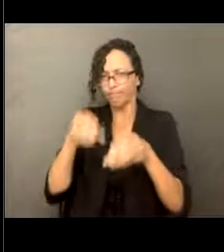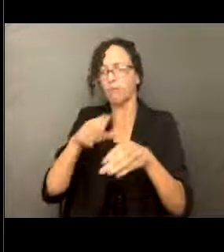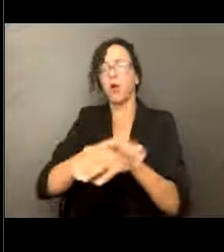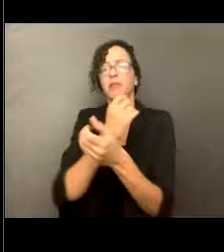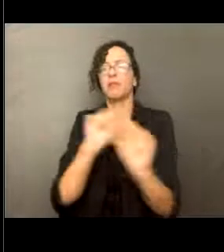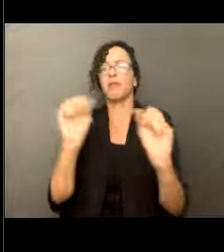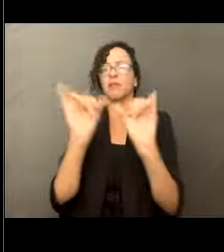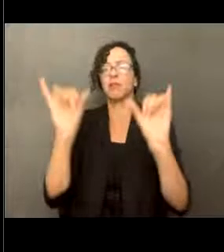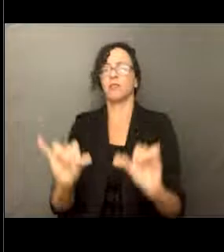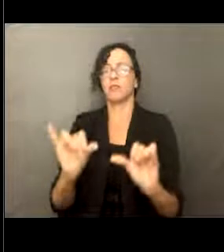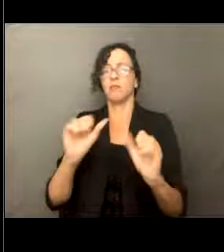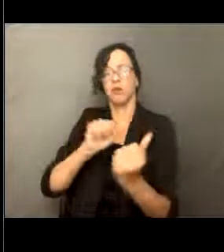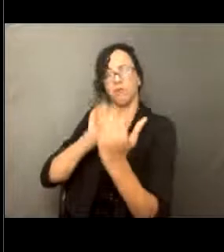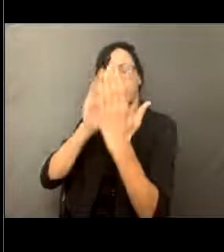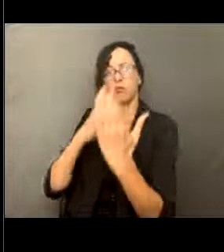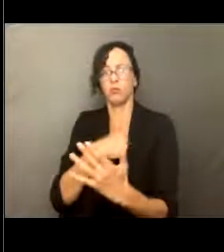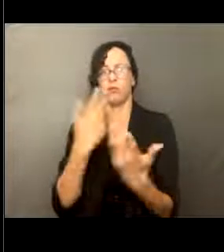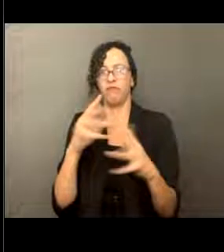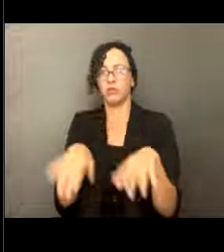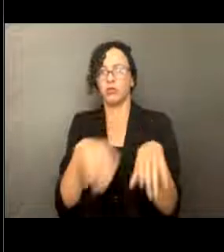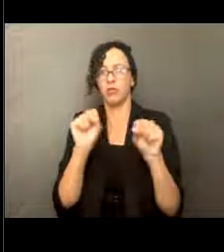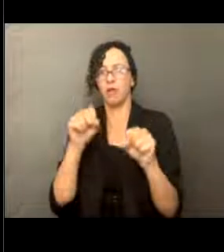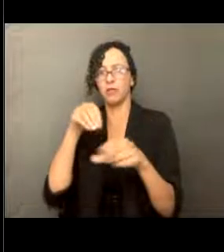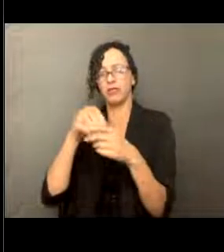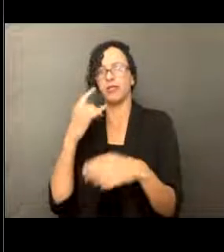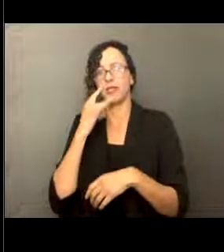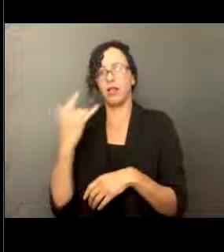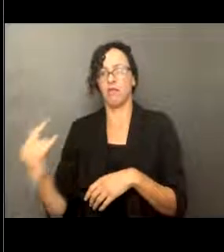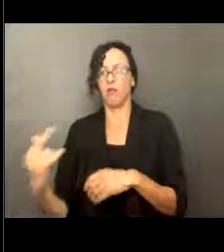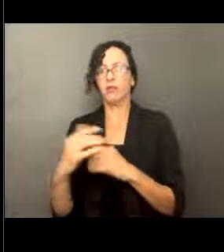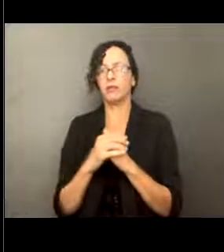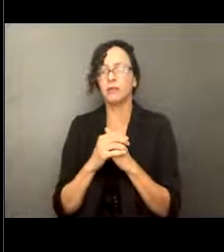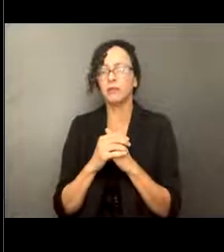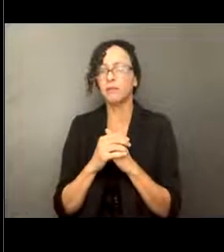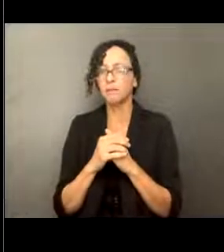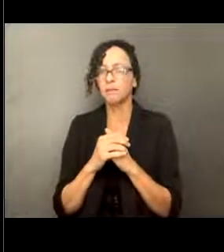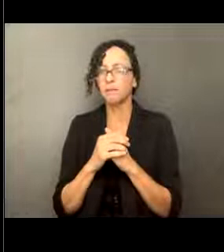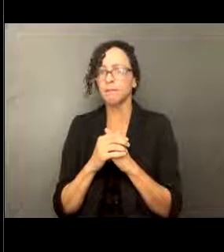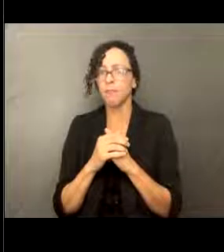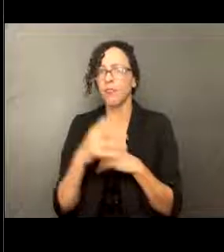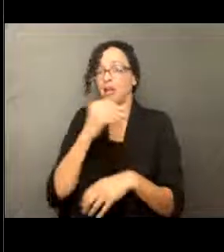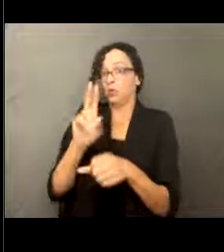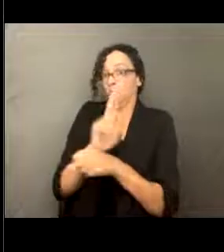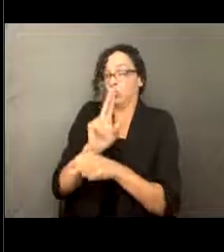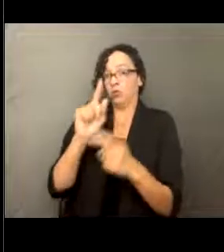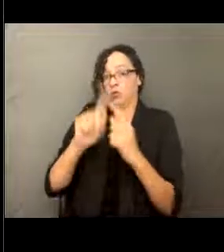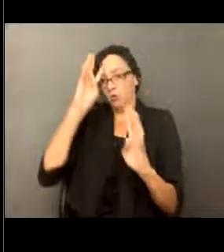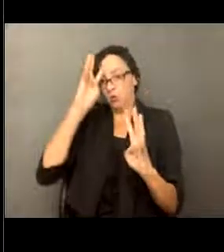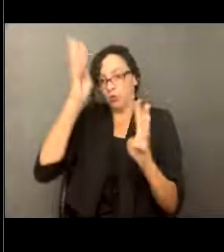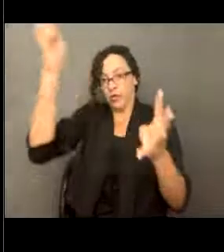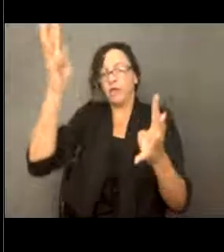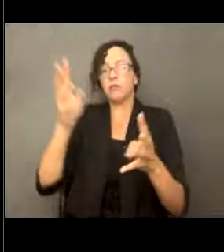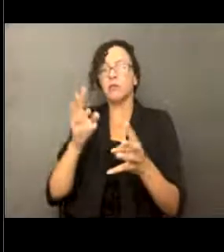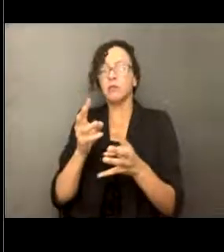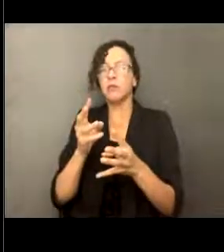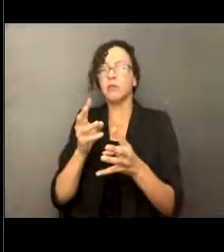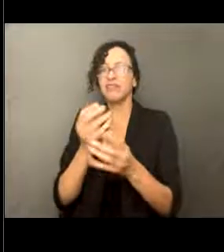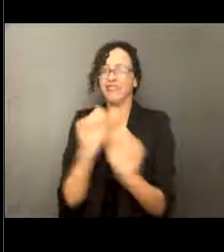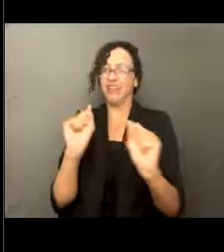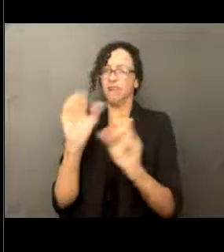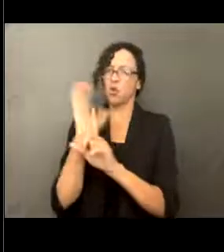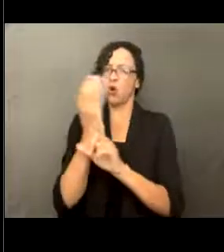we've adopted in California and how we can use it to create the safety culture that we really, really